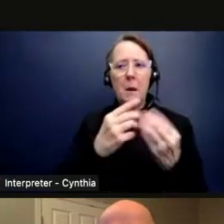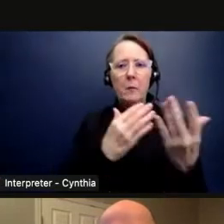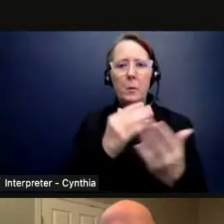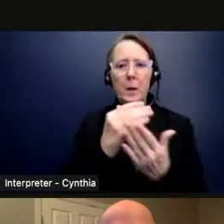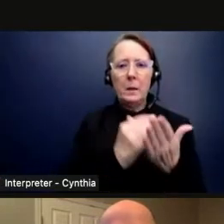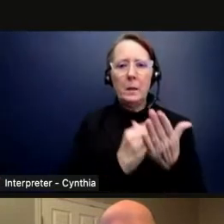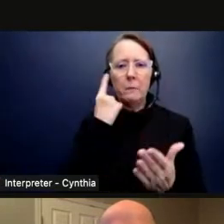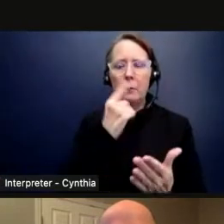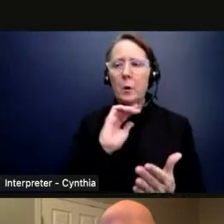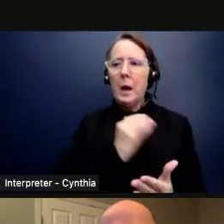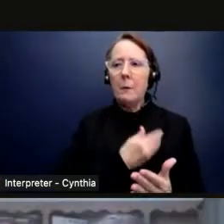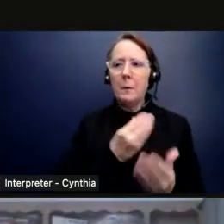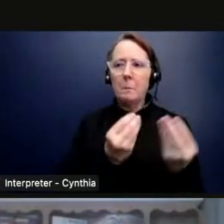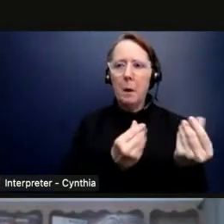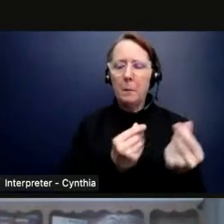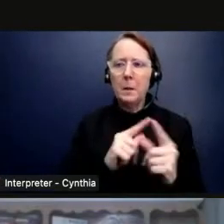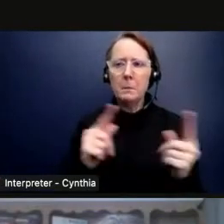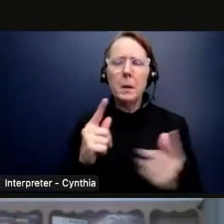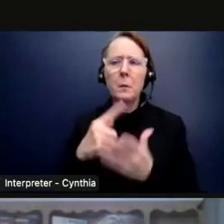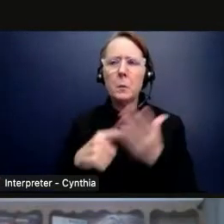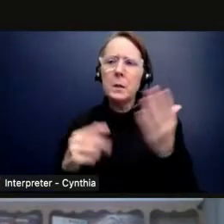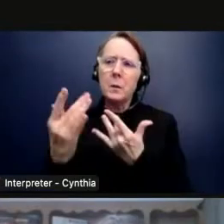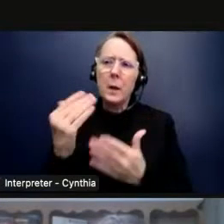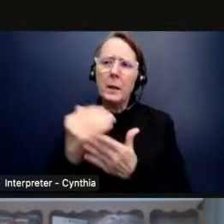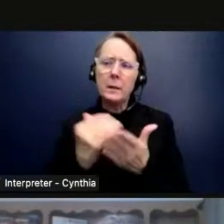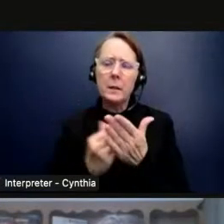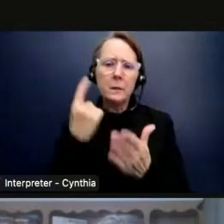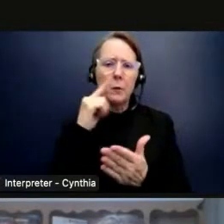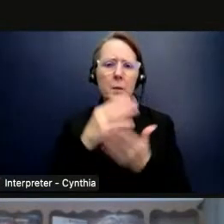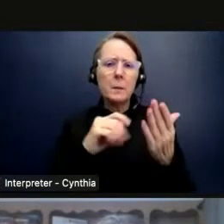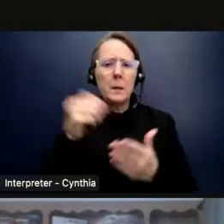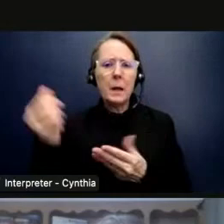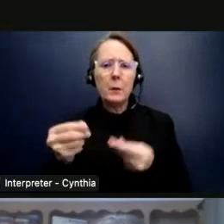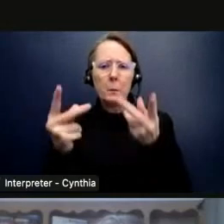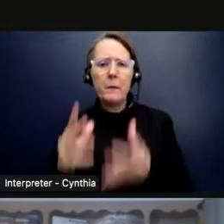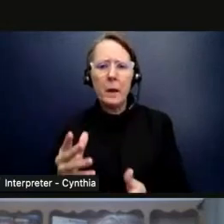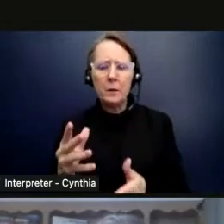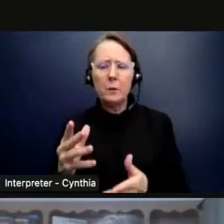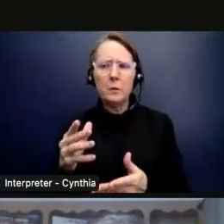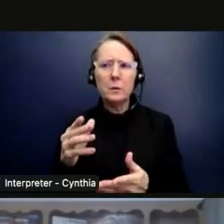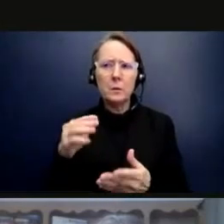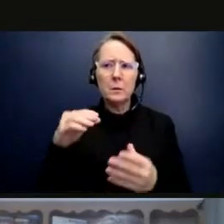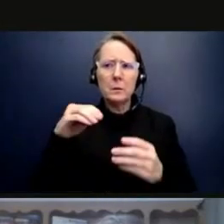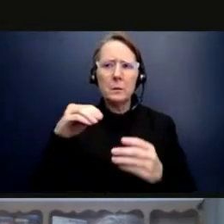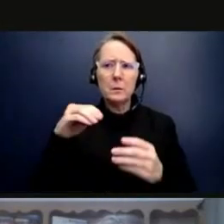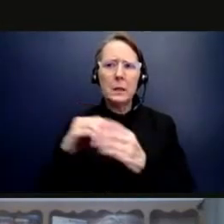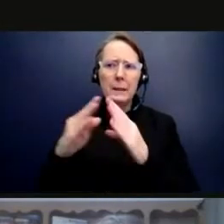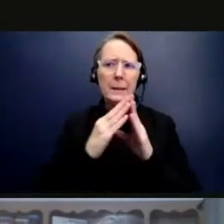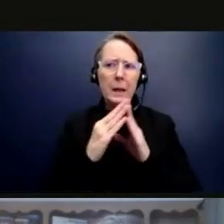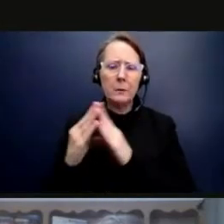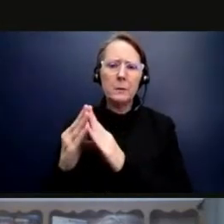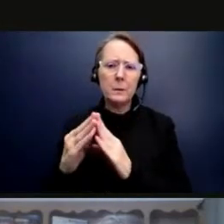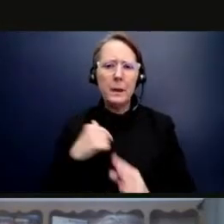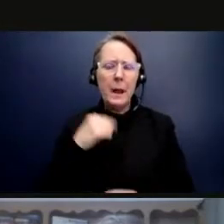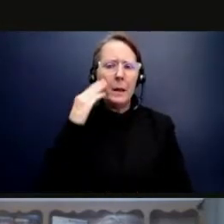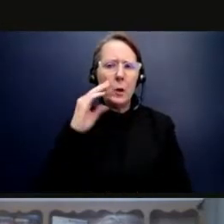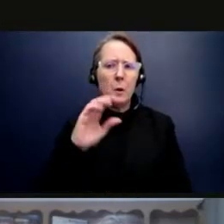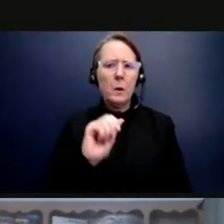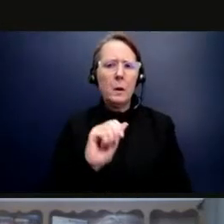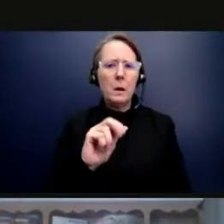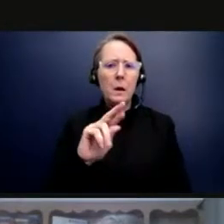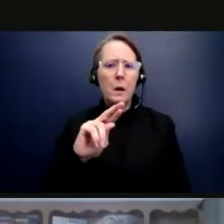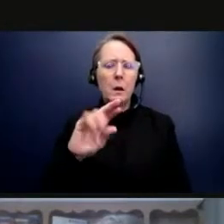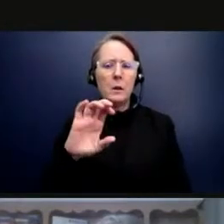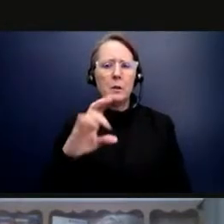Do you have a sense of what the wait lists are like for some of the other providers in town? I know the Arches Inn, which is one of the